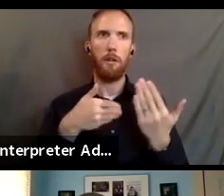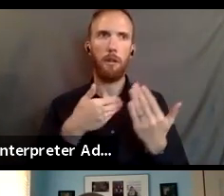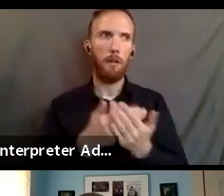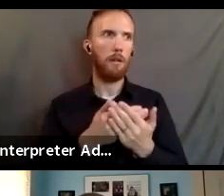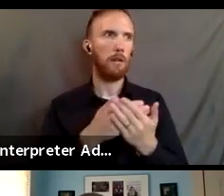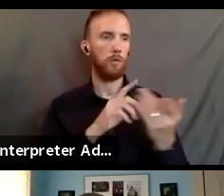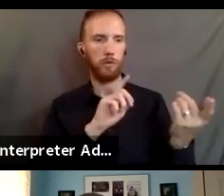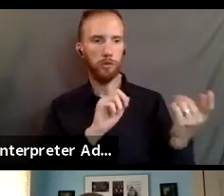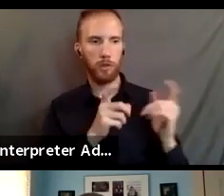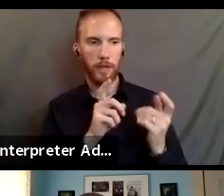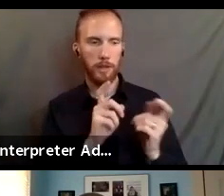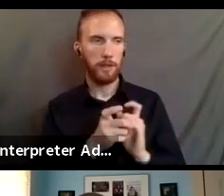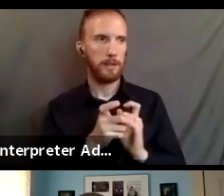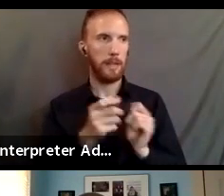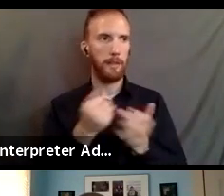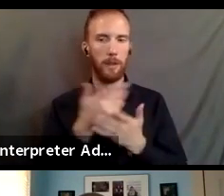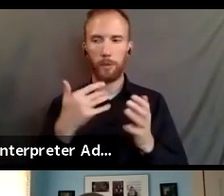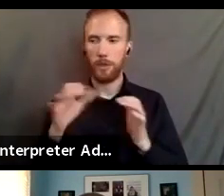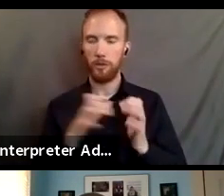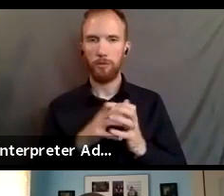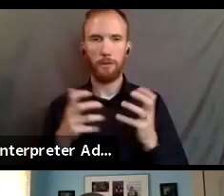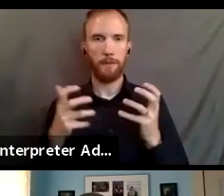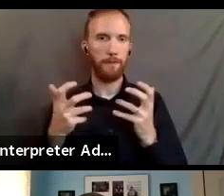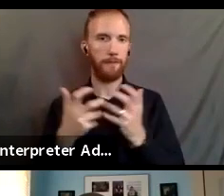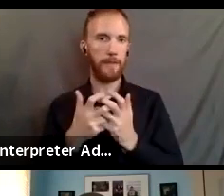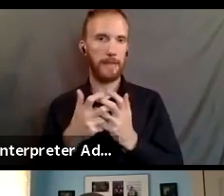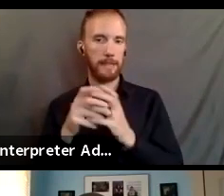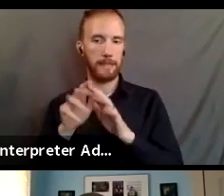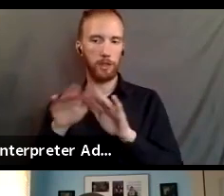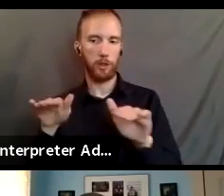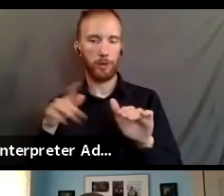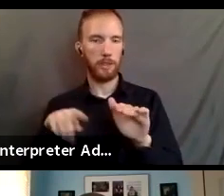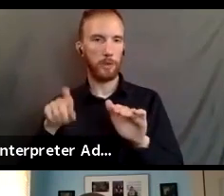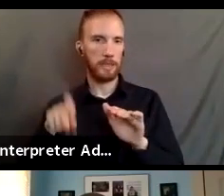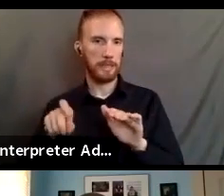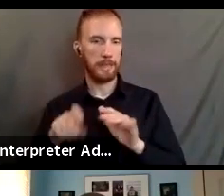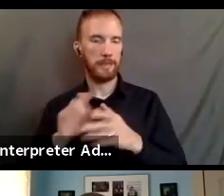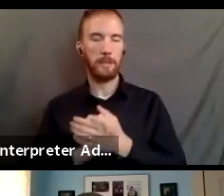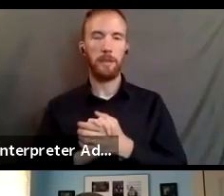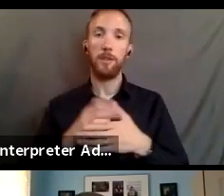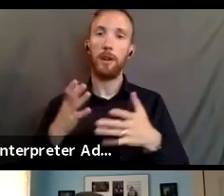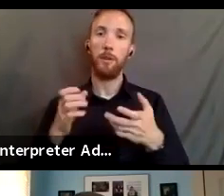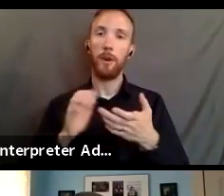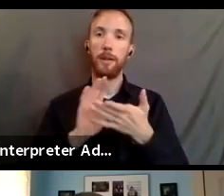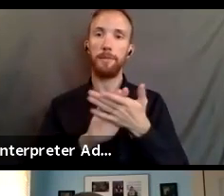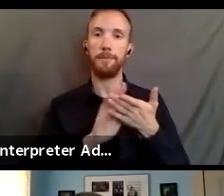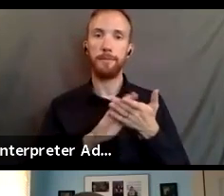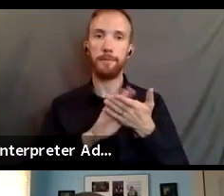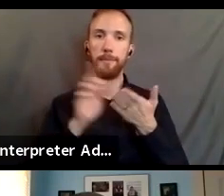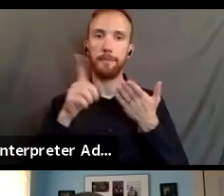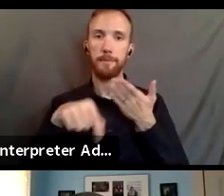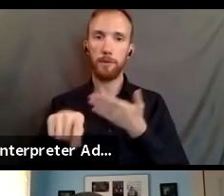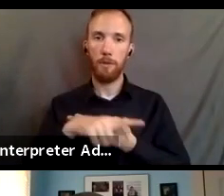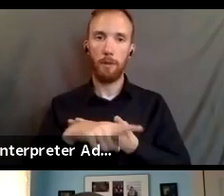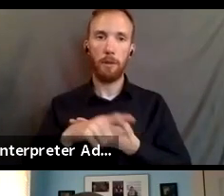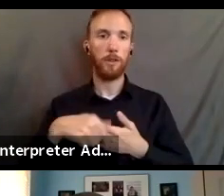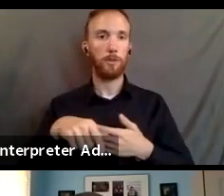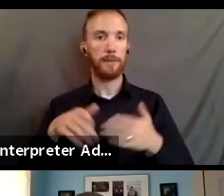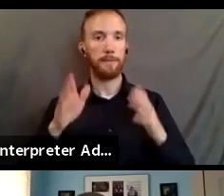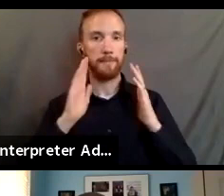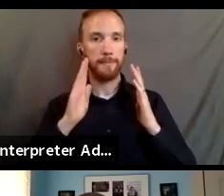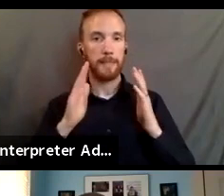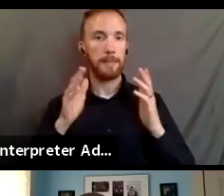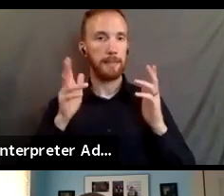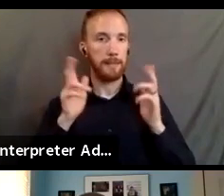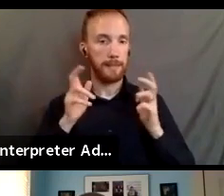right by our children so i want to commend this entire body for listening um but i also want